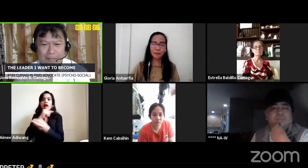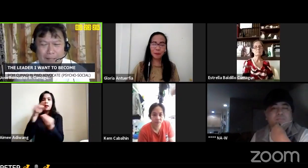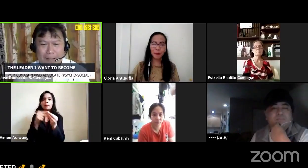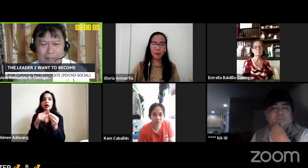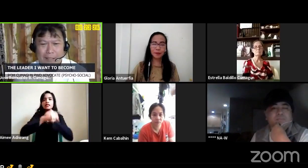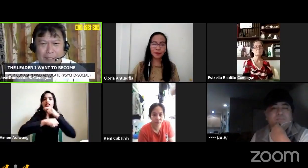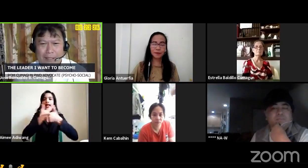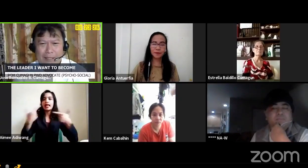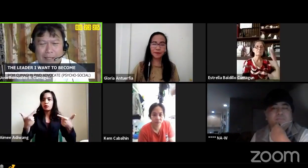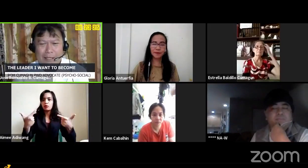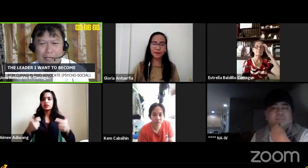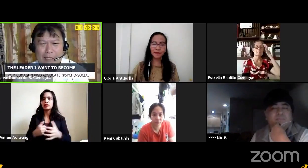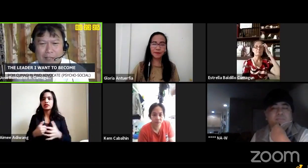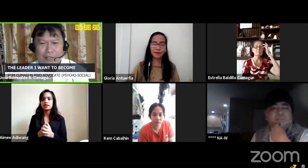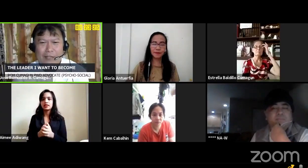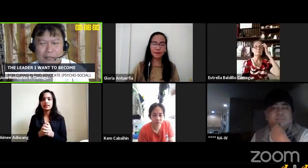language.